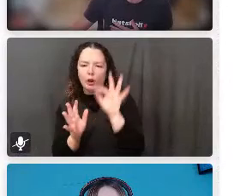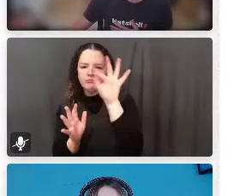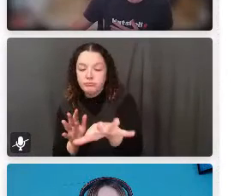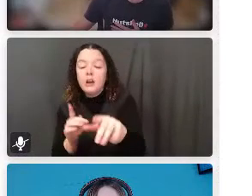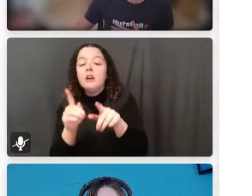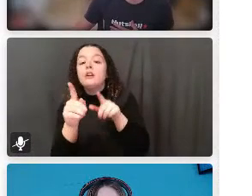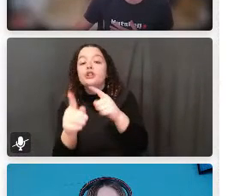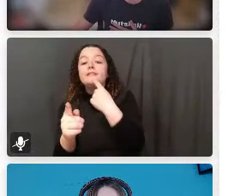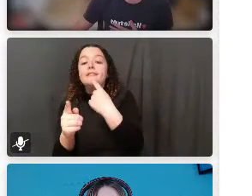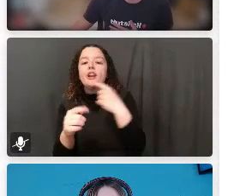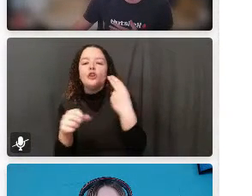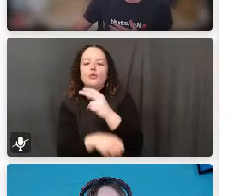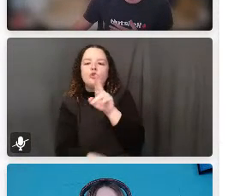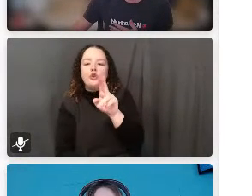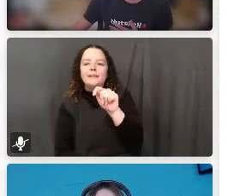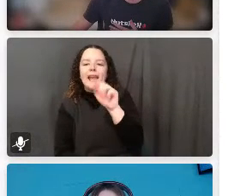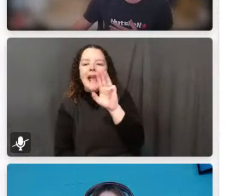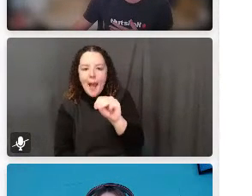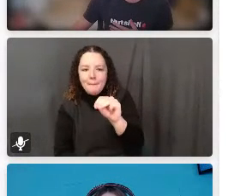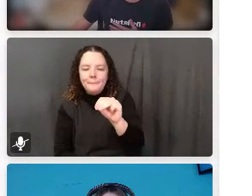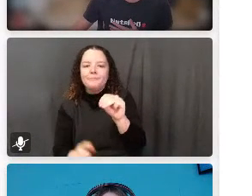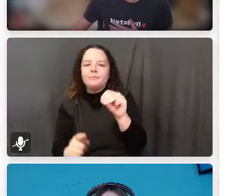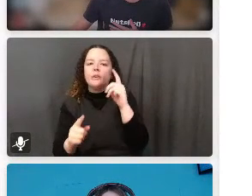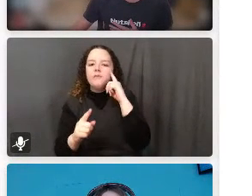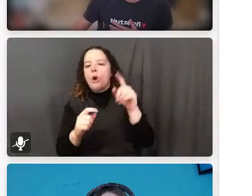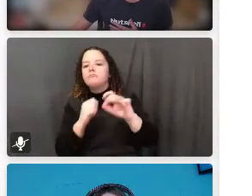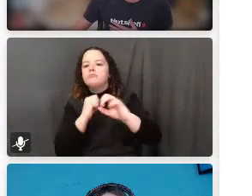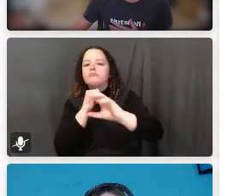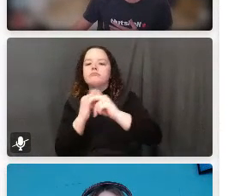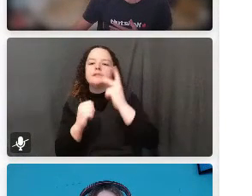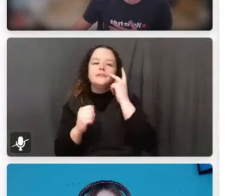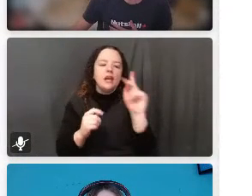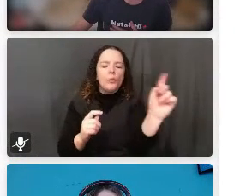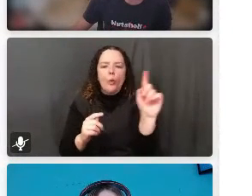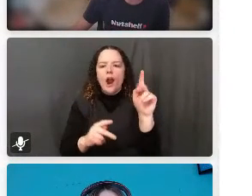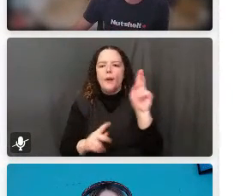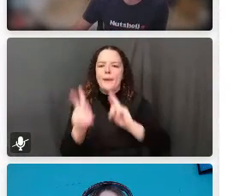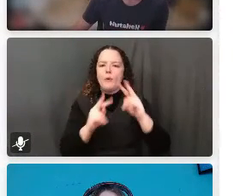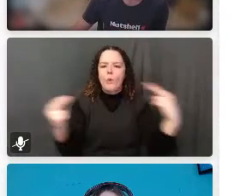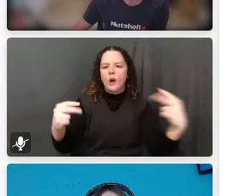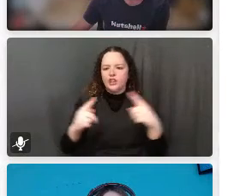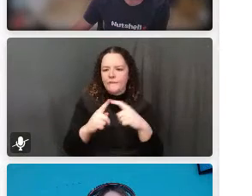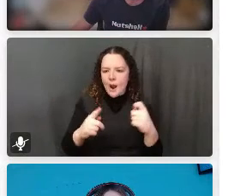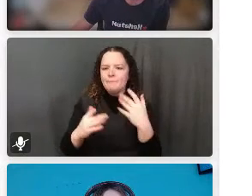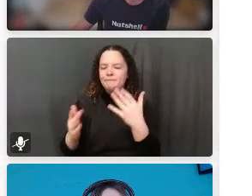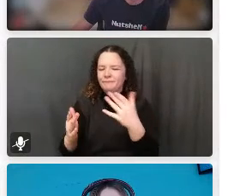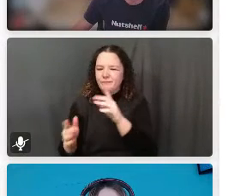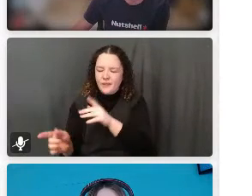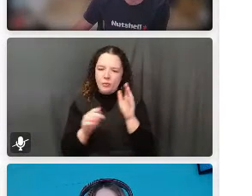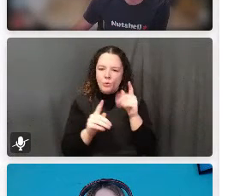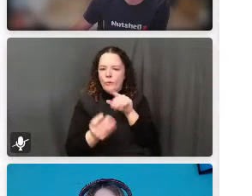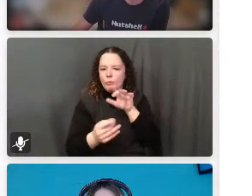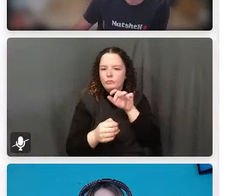And I think I want to start off with Emily here on this one as well, just to kind of talk about how we can measure our success for email marketing.